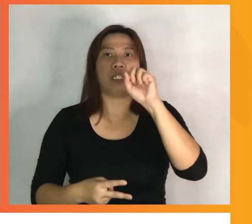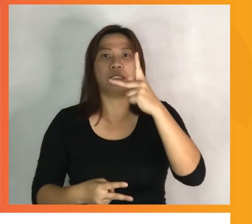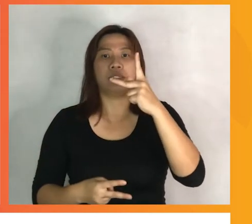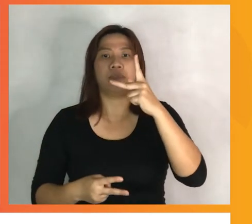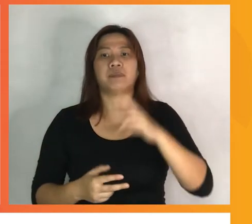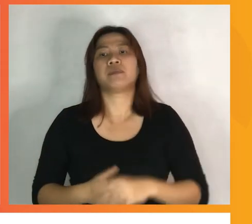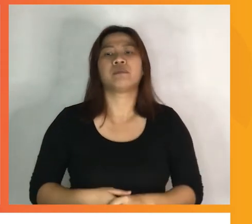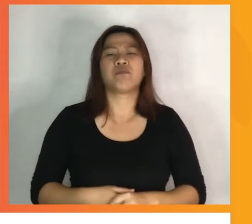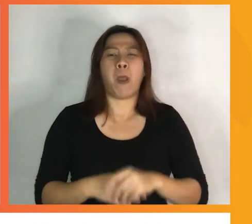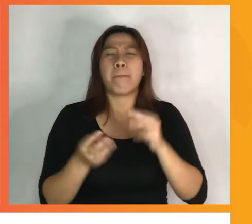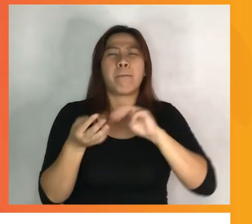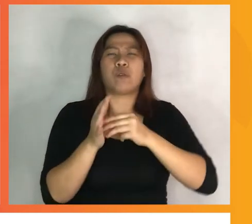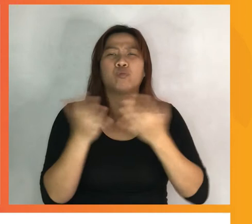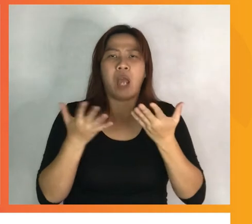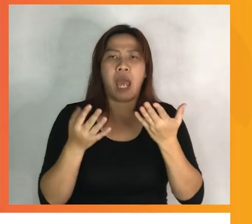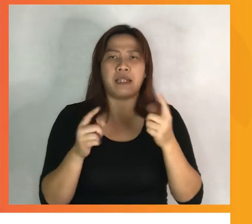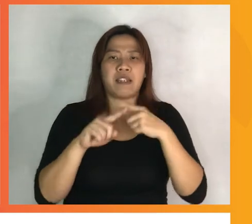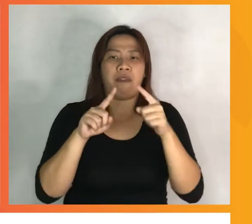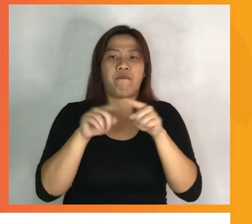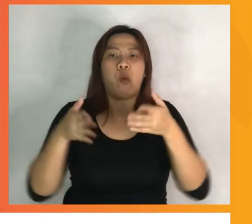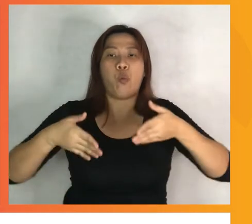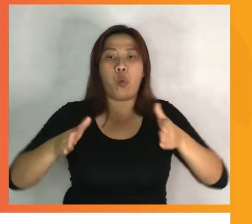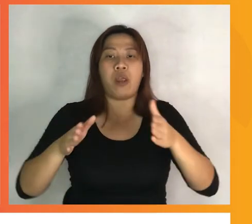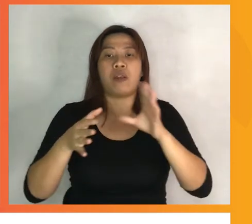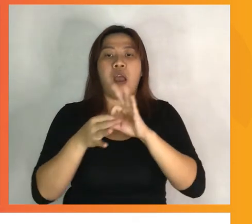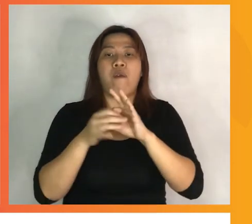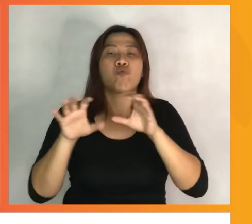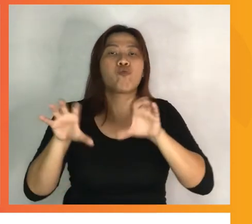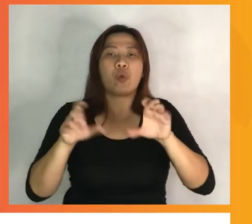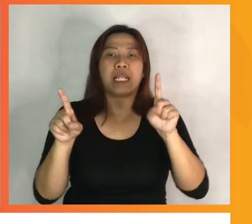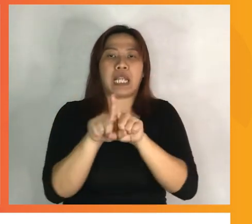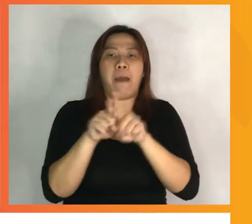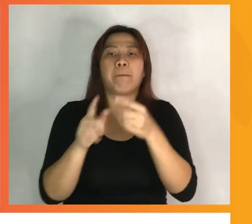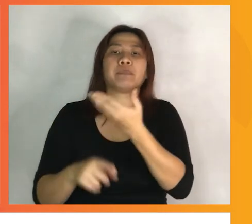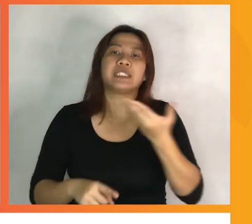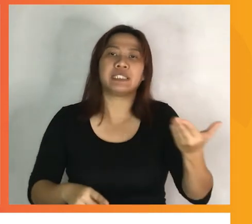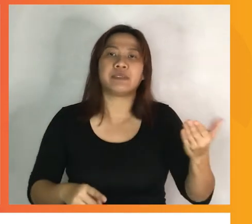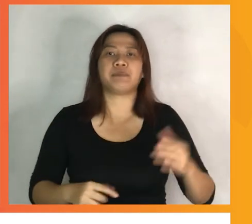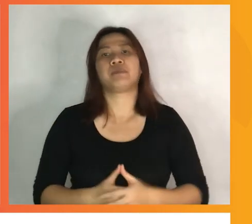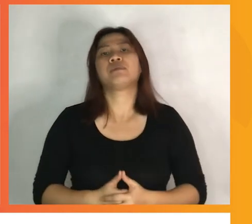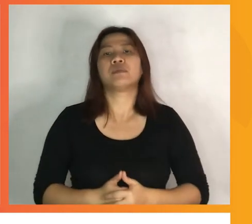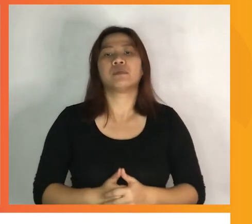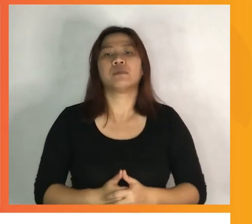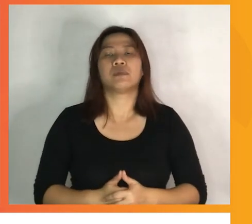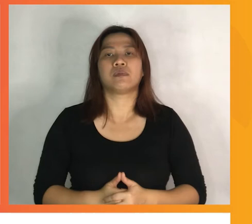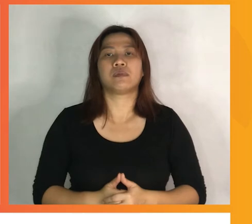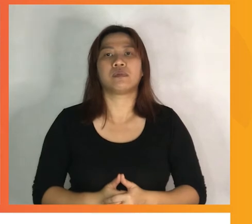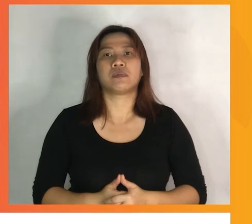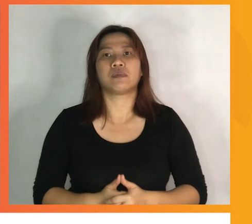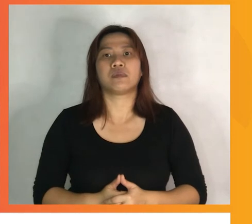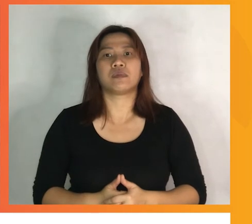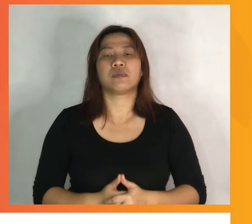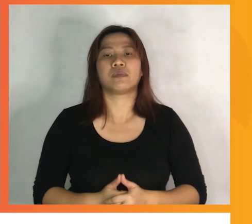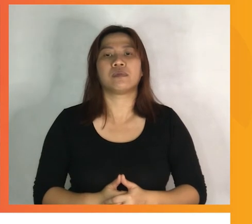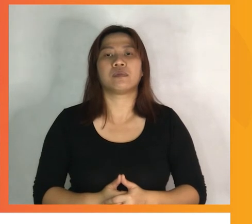So let's consider task, which is essentially different ways of doing the same thing.